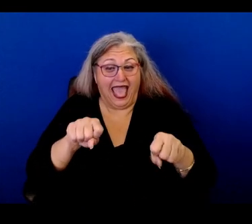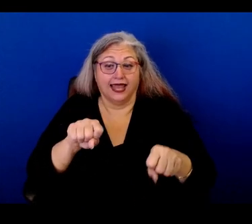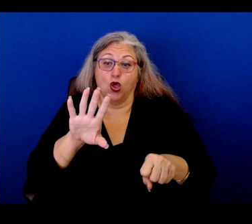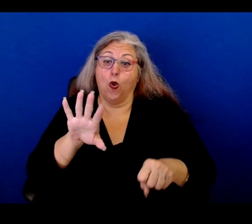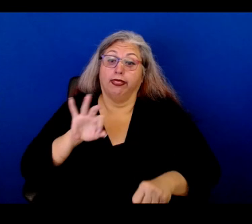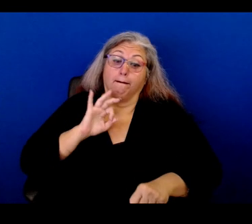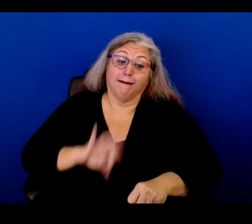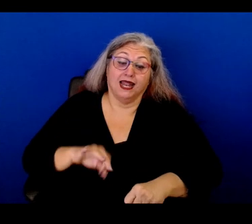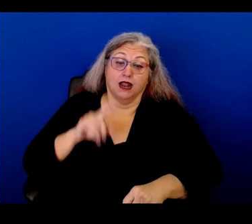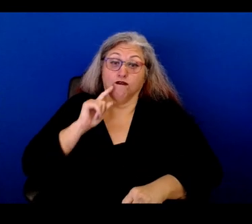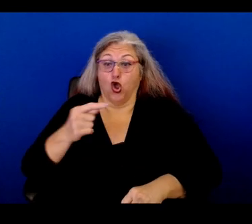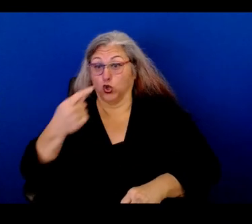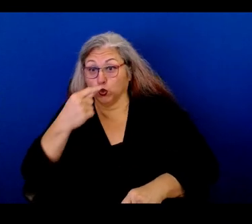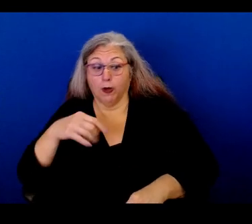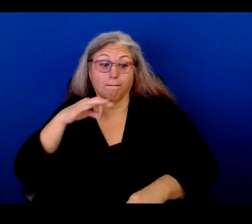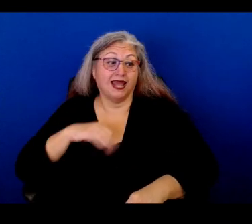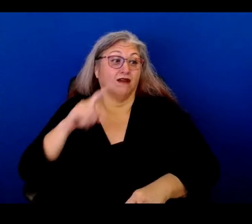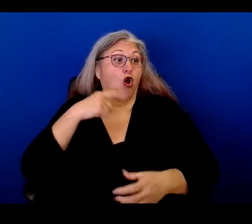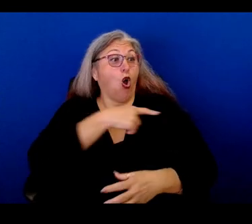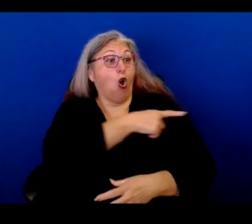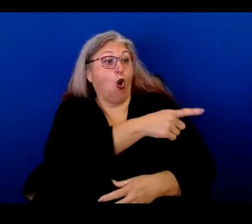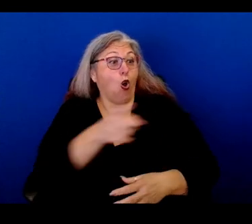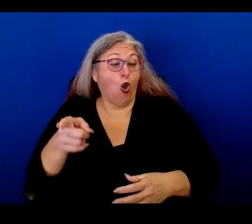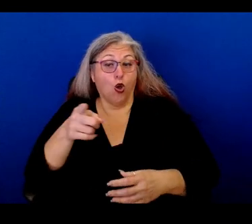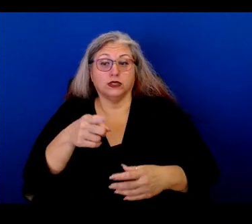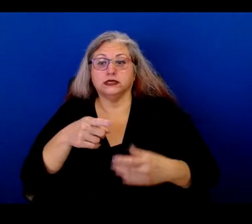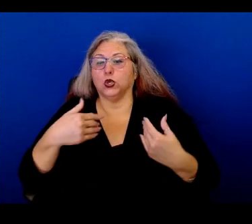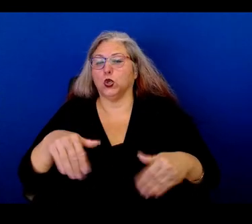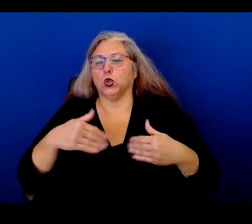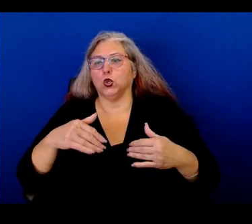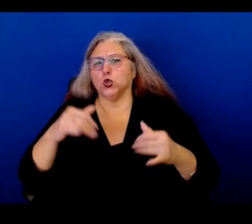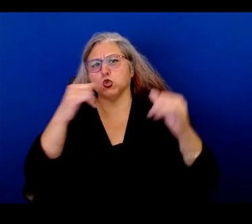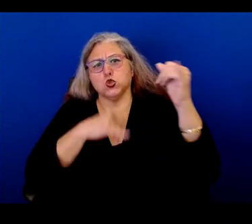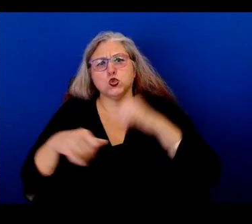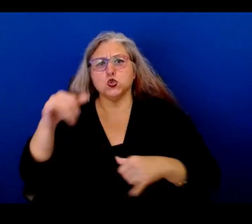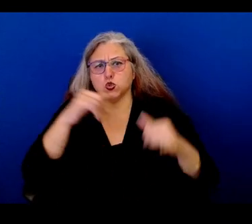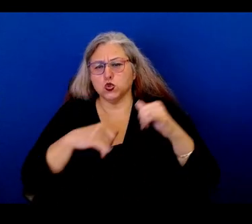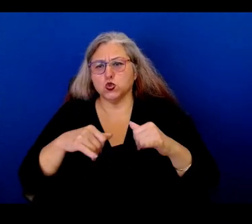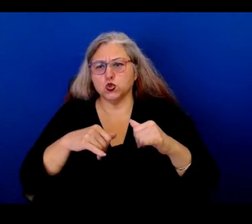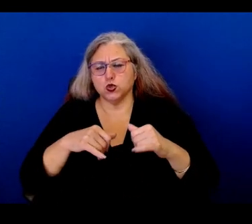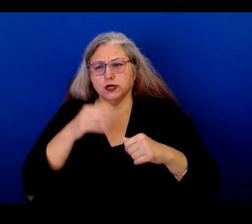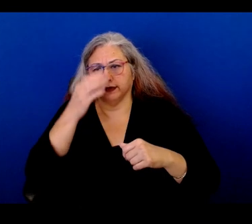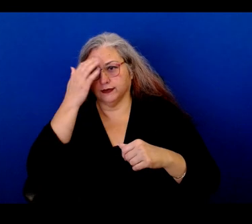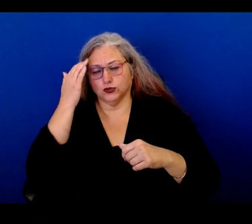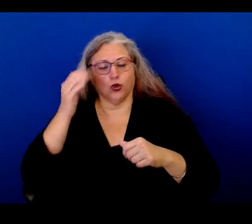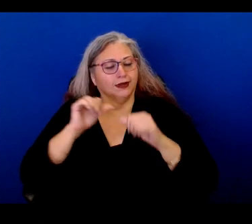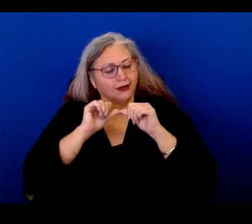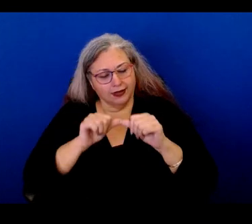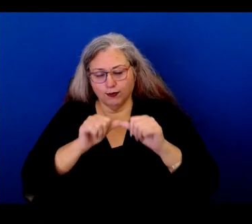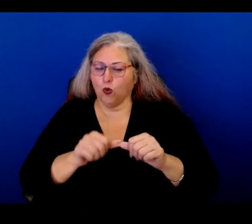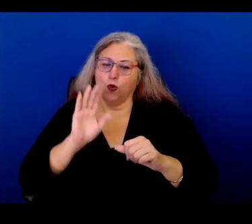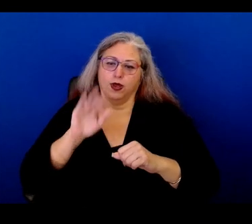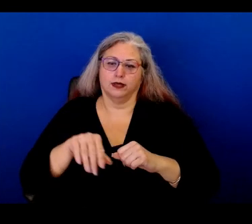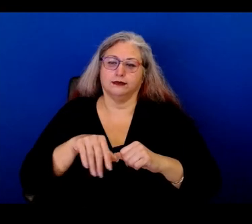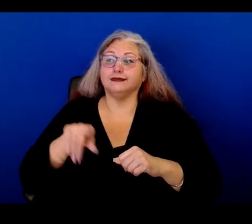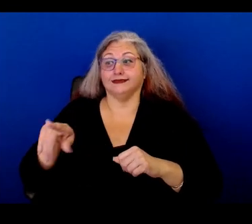to you and everyone around you is tremendous. So stick with it.